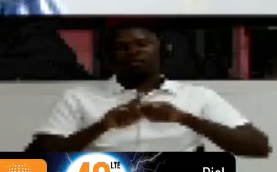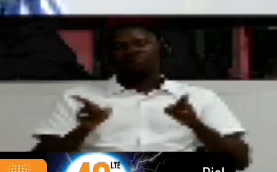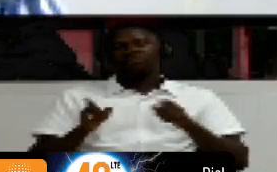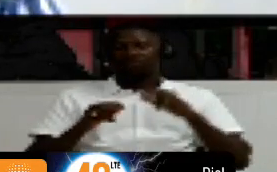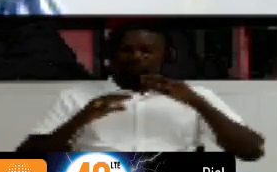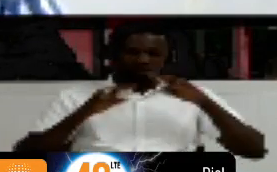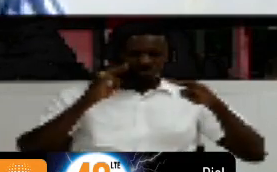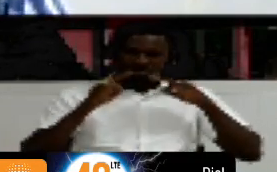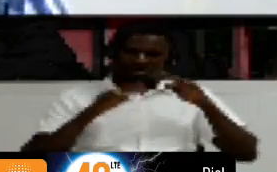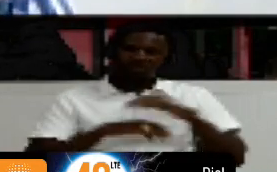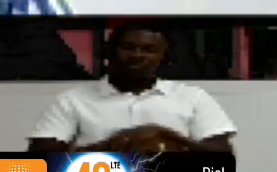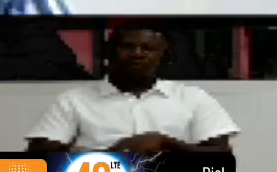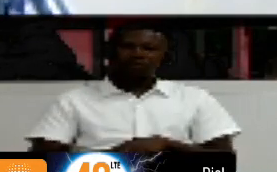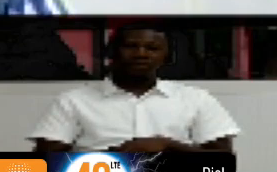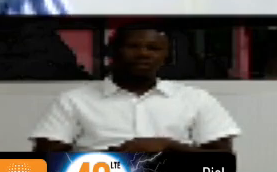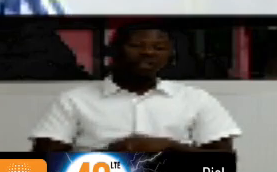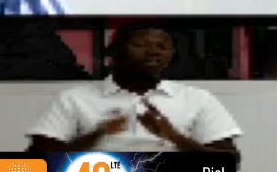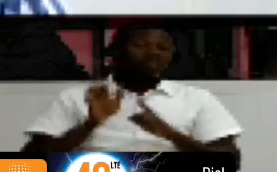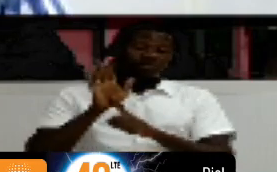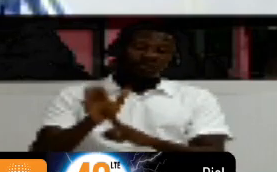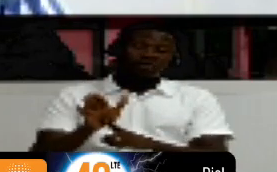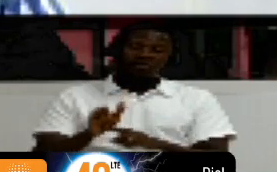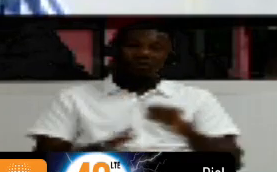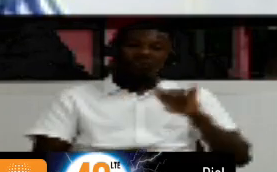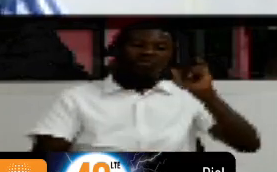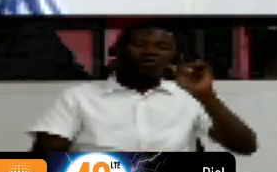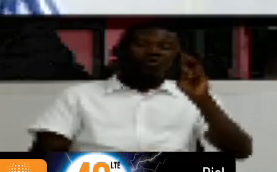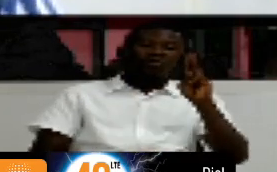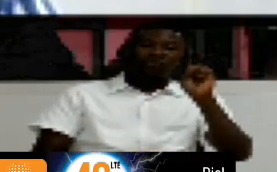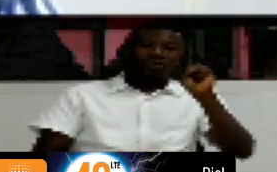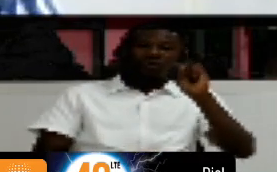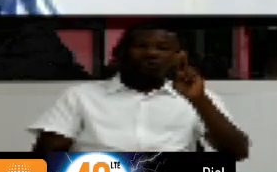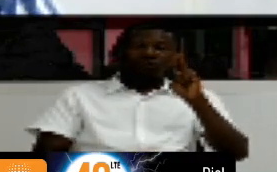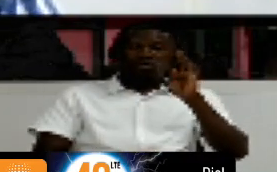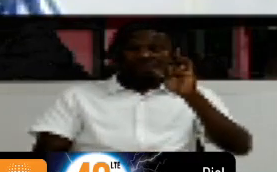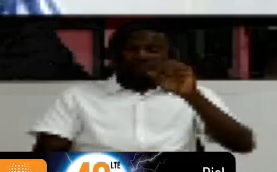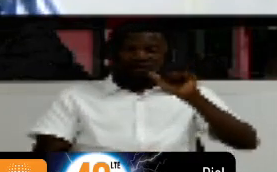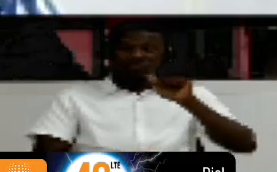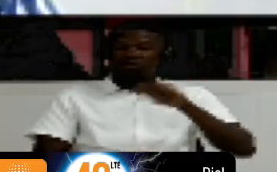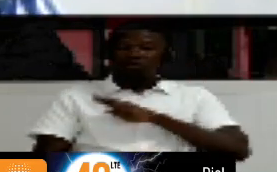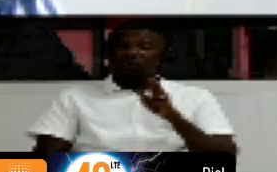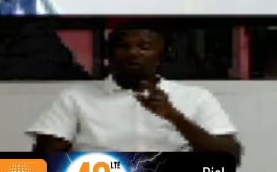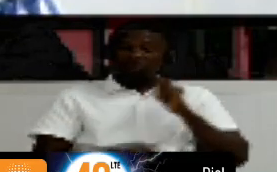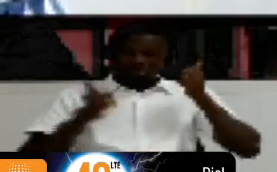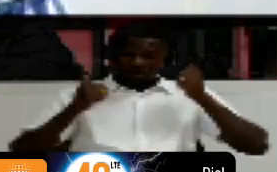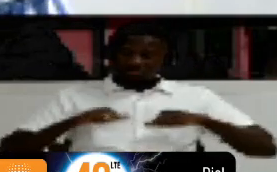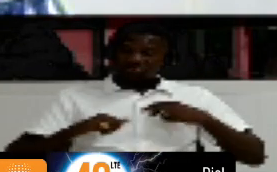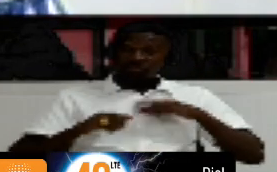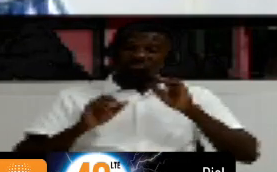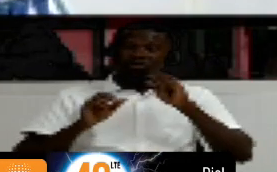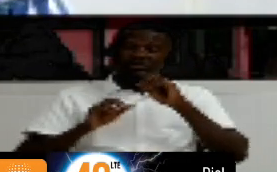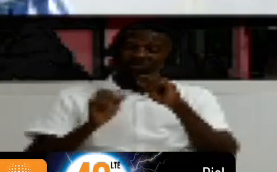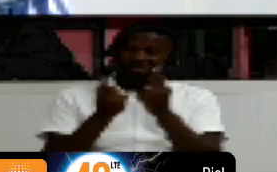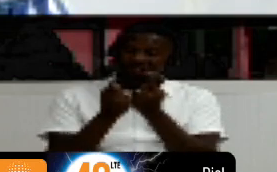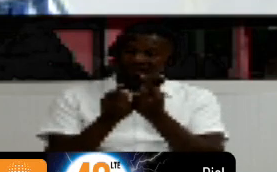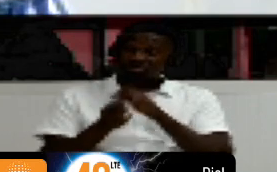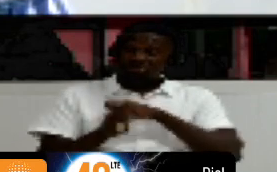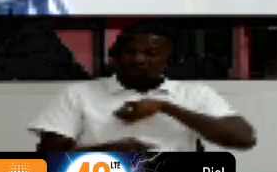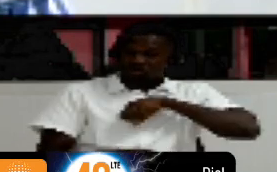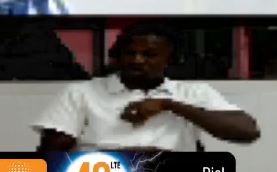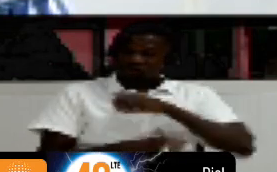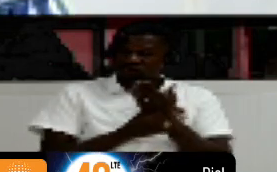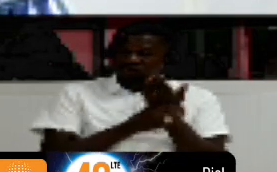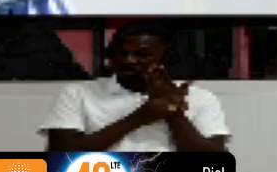with Yusufa, who was totally unable to do things on his own. At